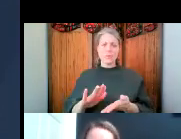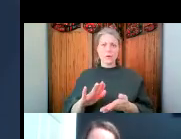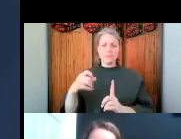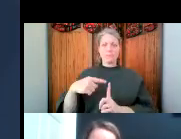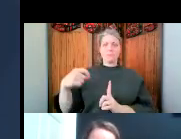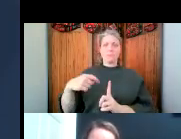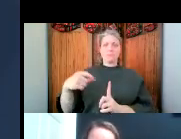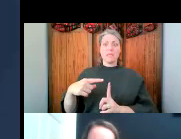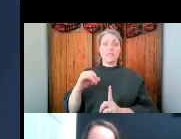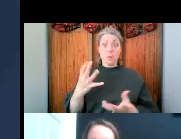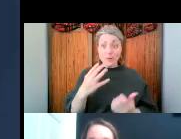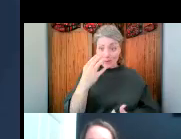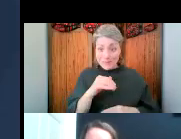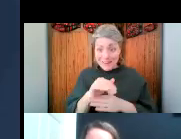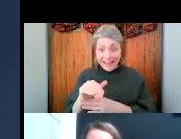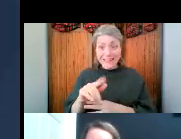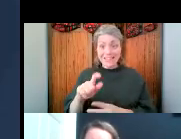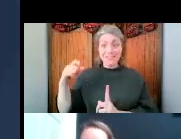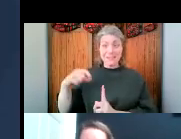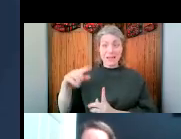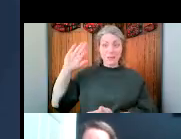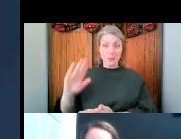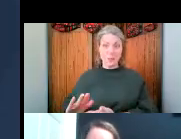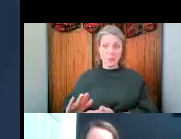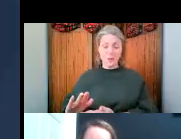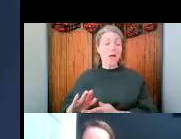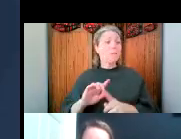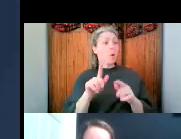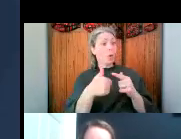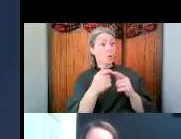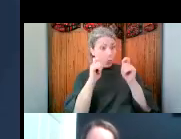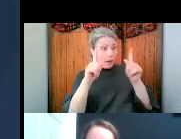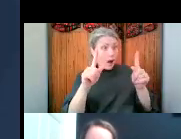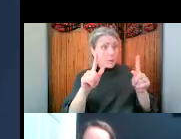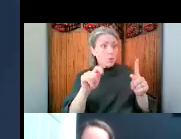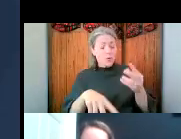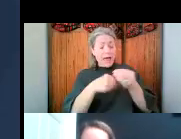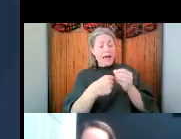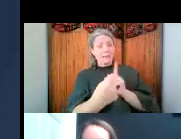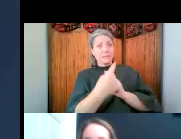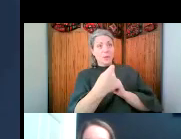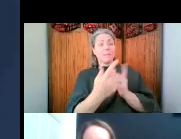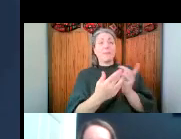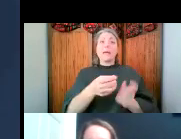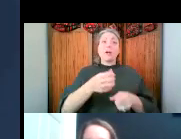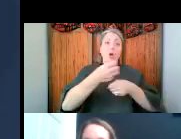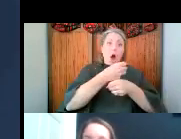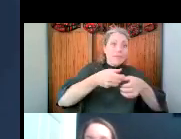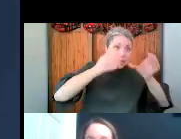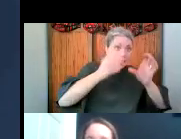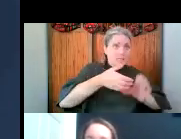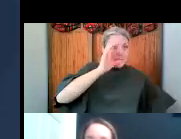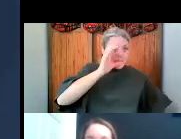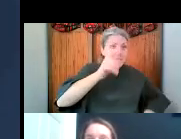asleep at night. We need to add stimuli when we're waking up. So you might turn on the lights, get a taste of coffee, do some exercise to